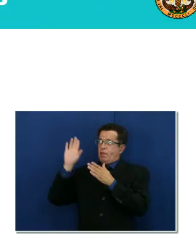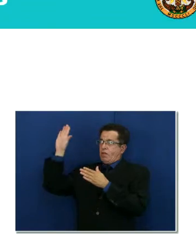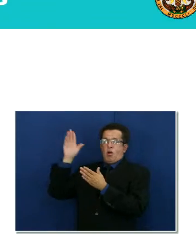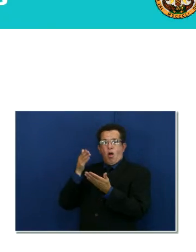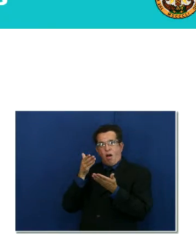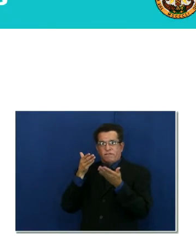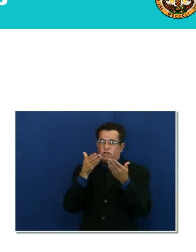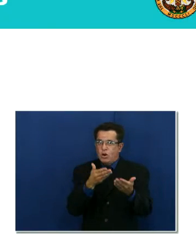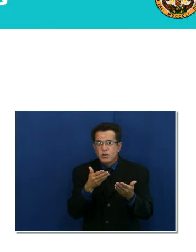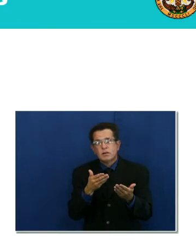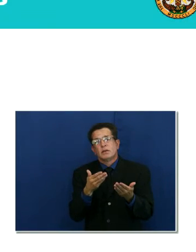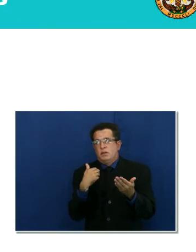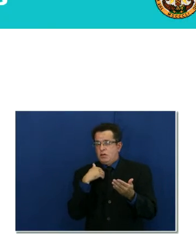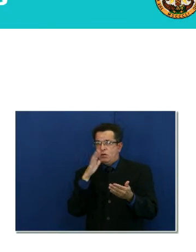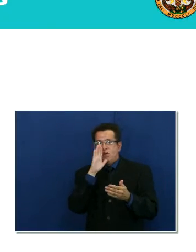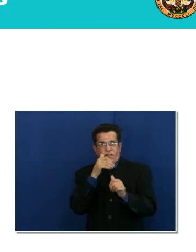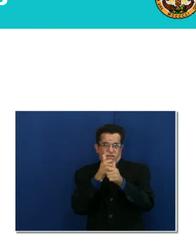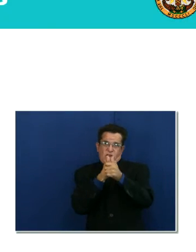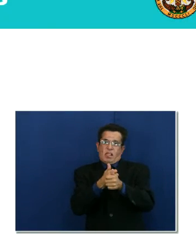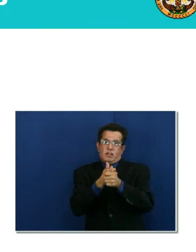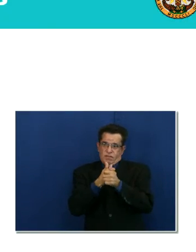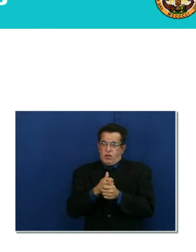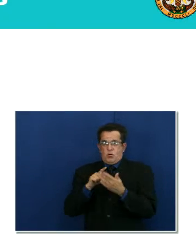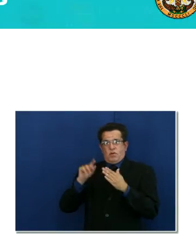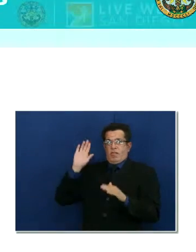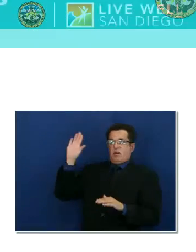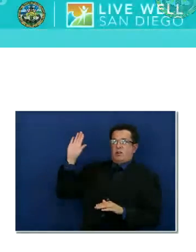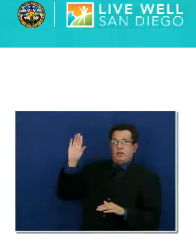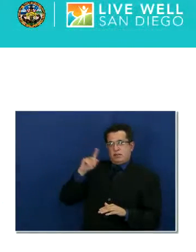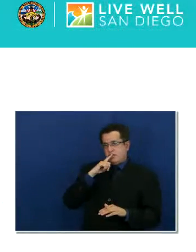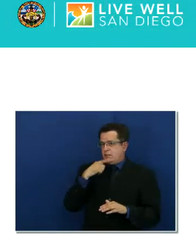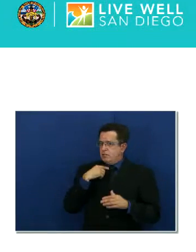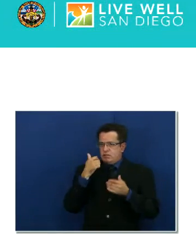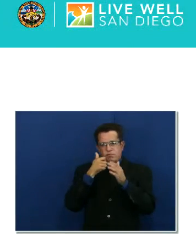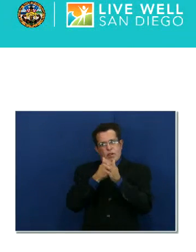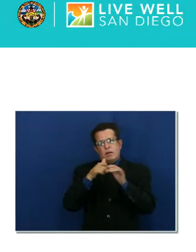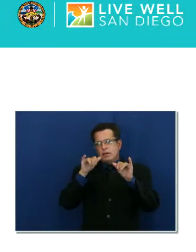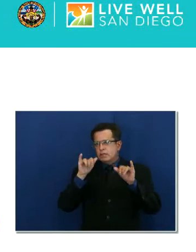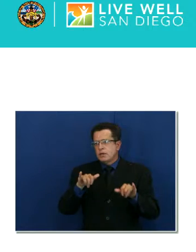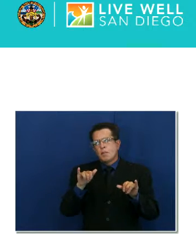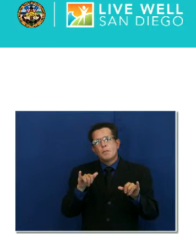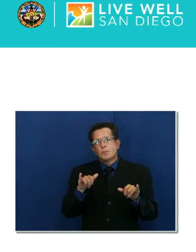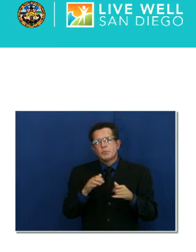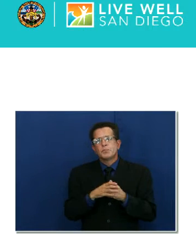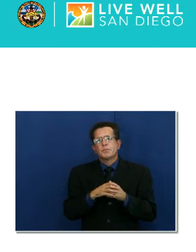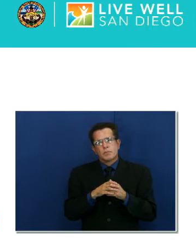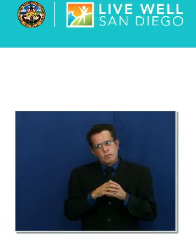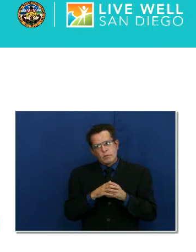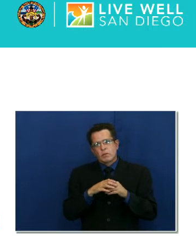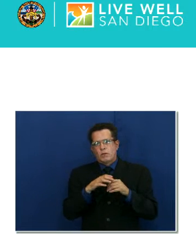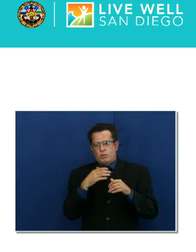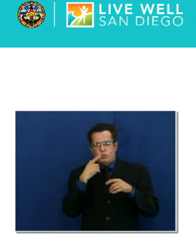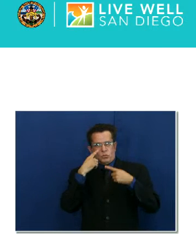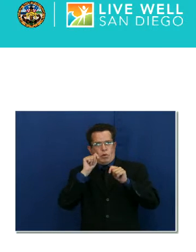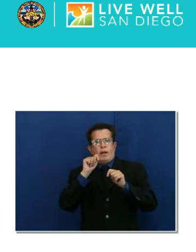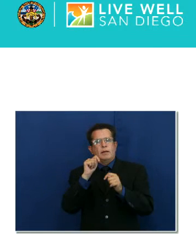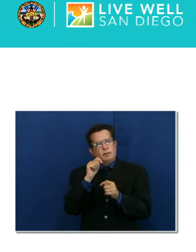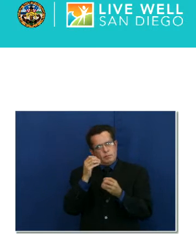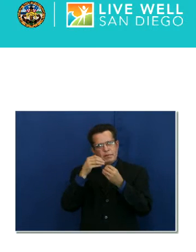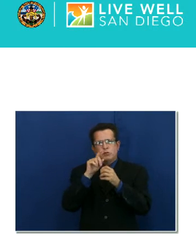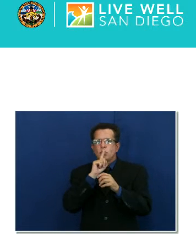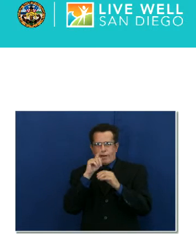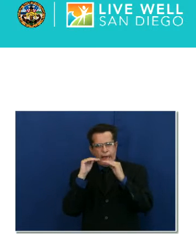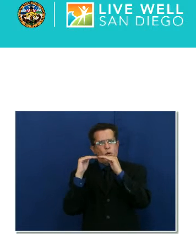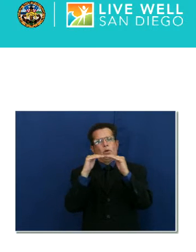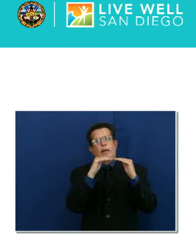and make sure that we include all of the activities that are currently being conducted to address health equity